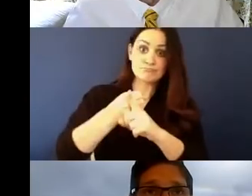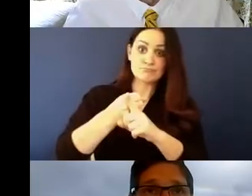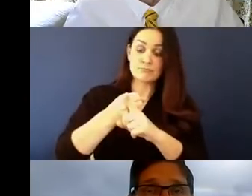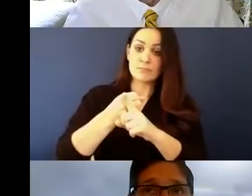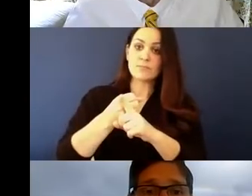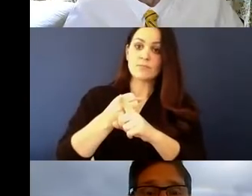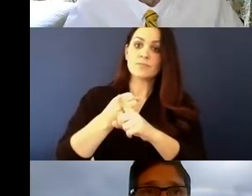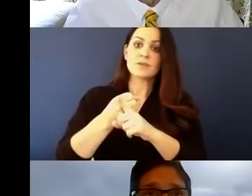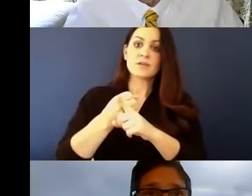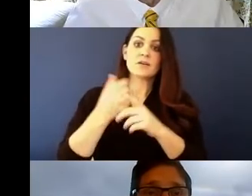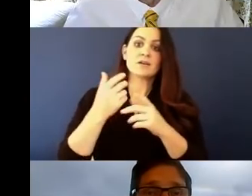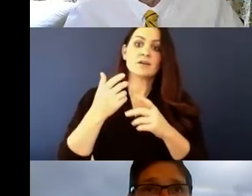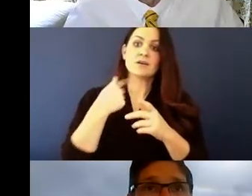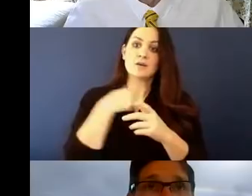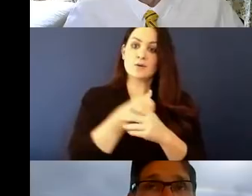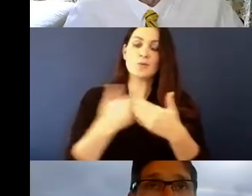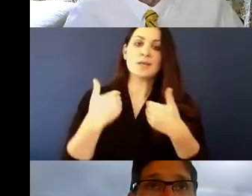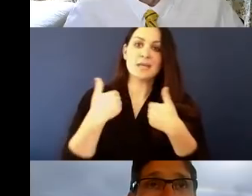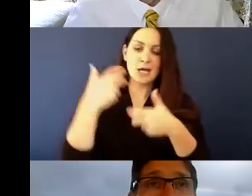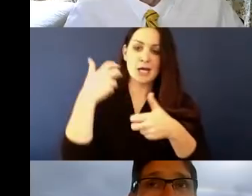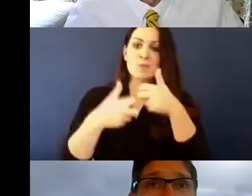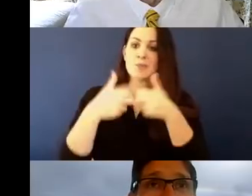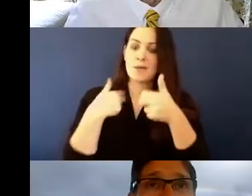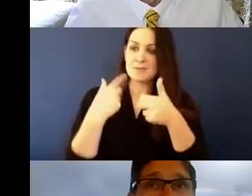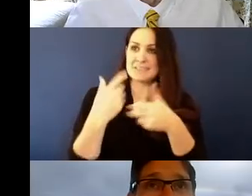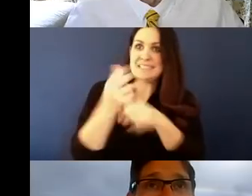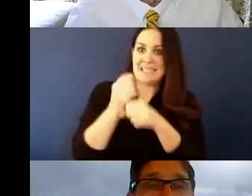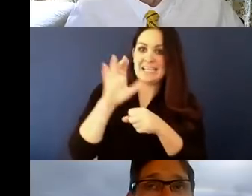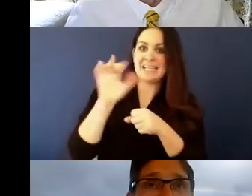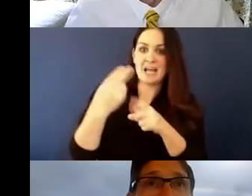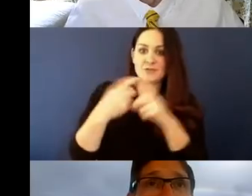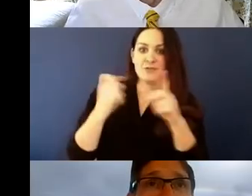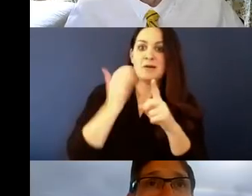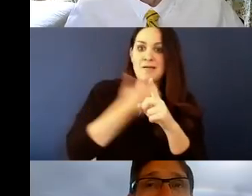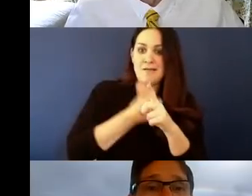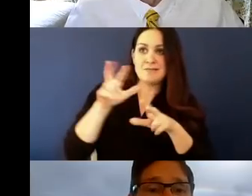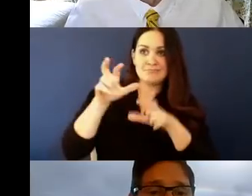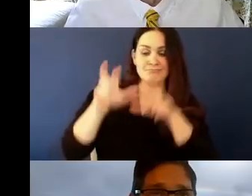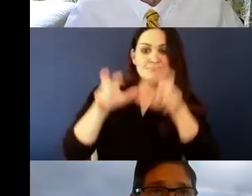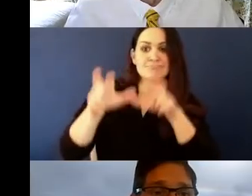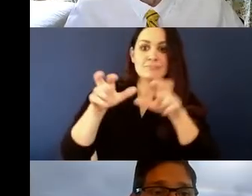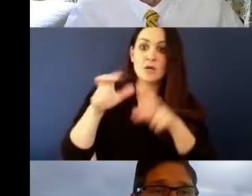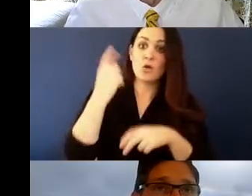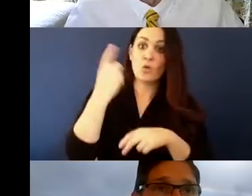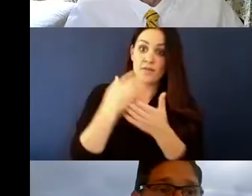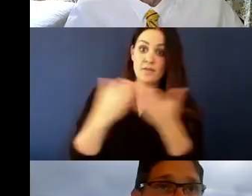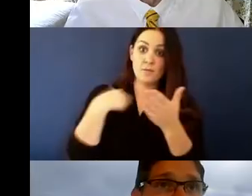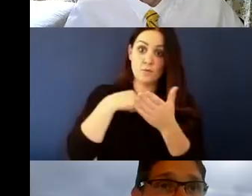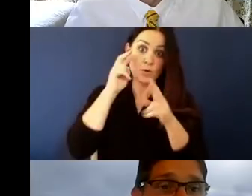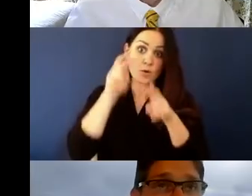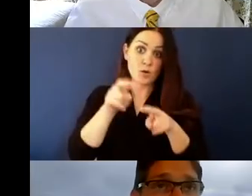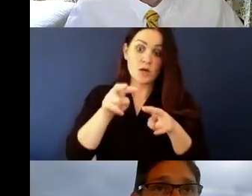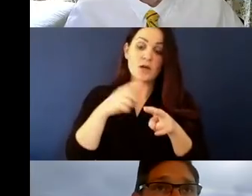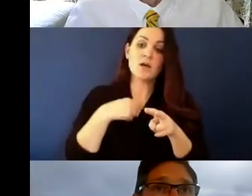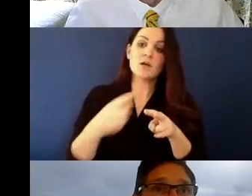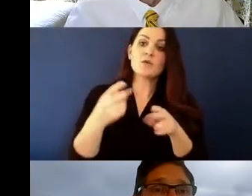with accessing our broader cash portfolio. One of the things that we kept a close eye on is our short-term days of cash.